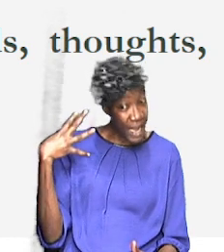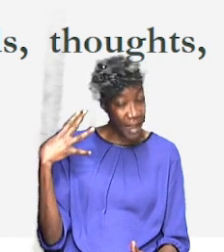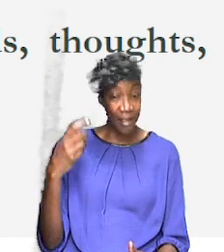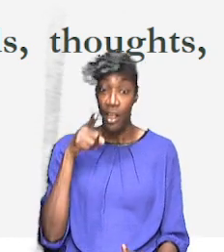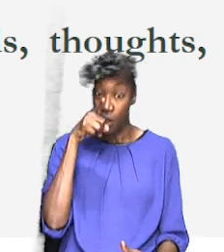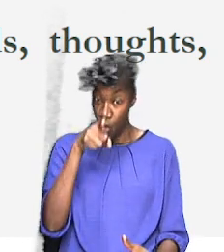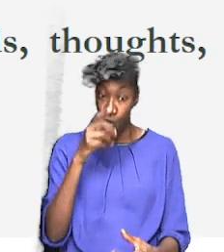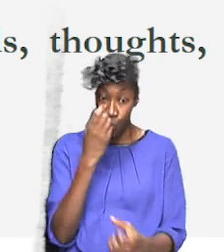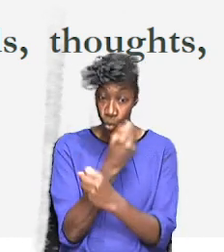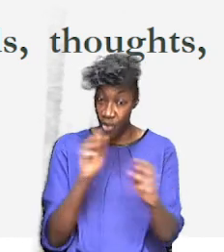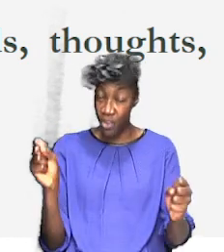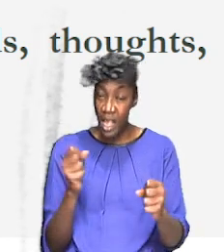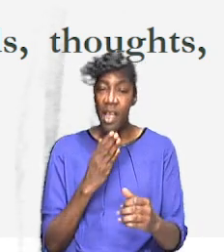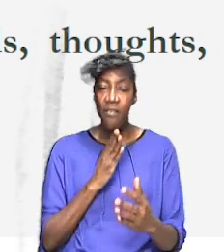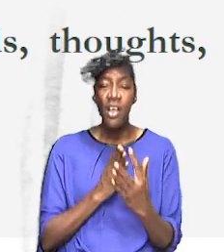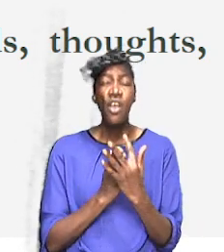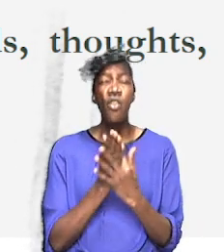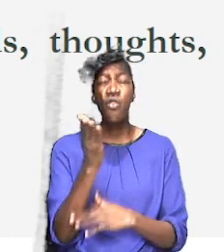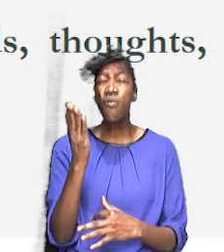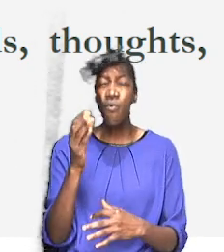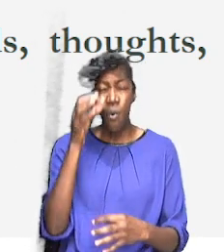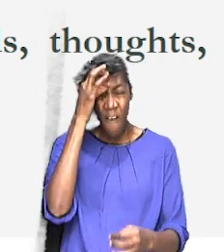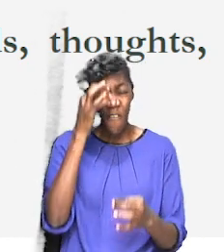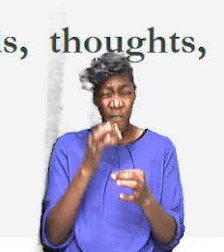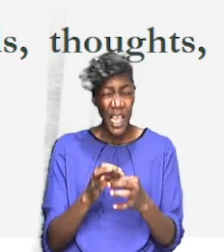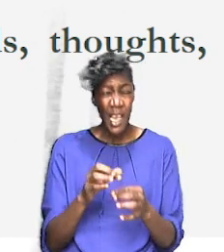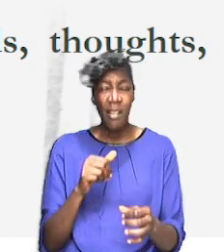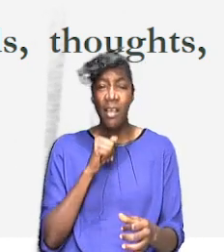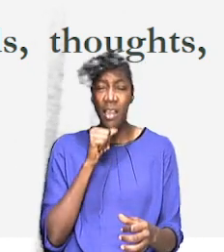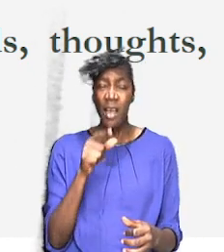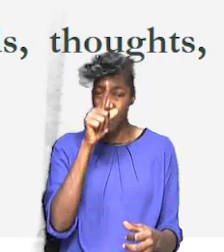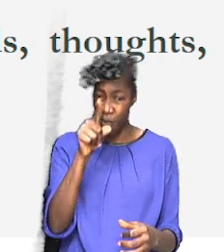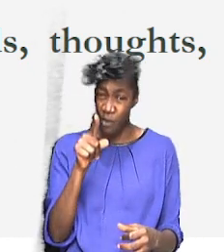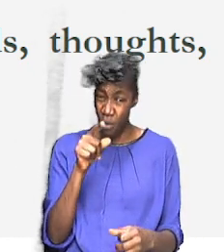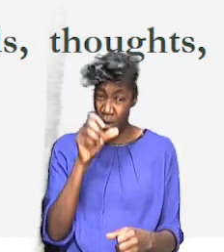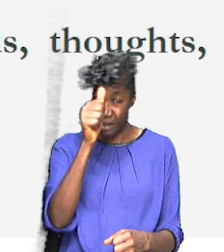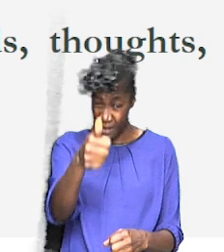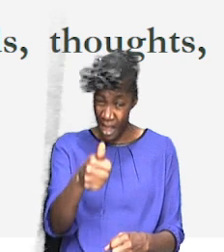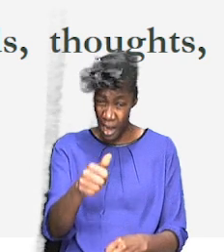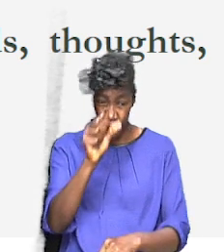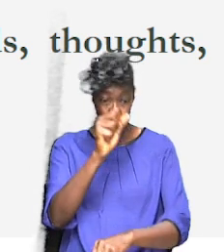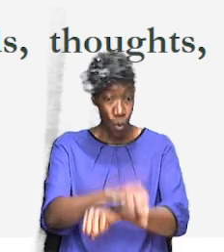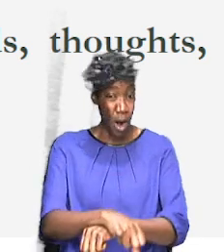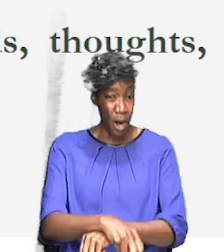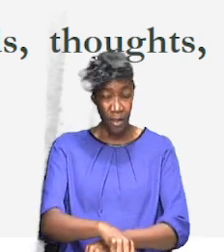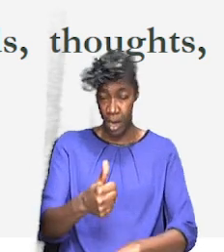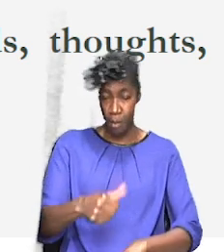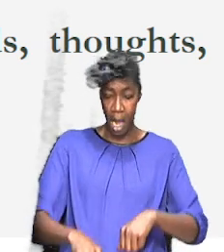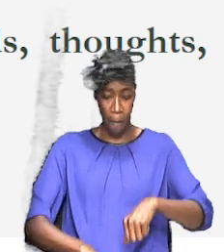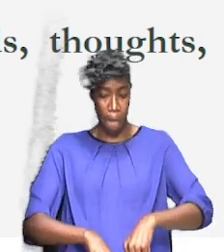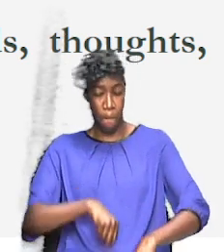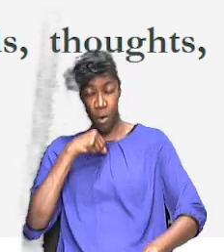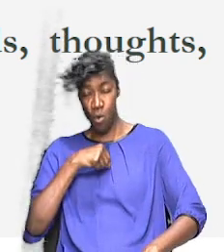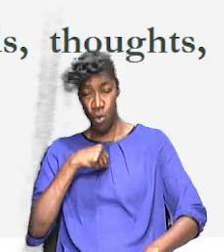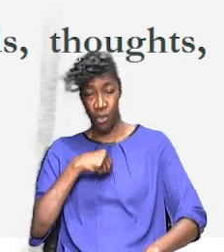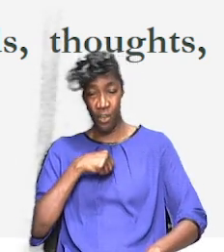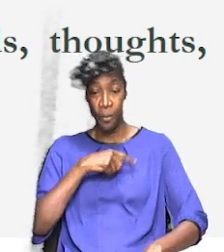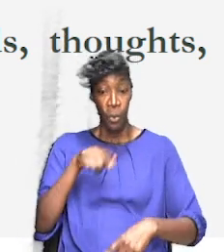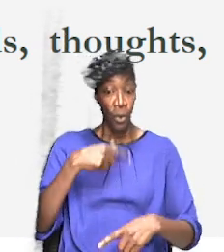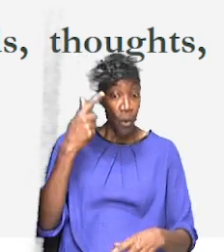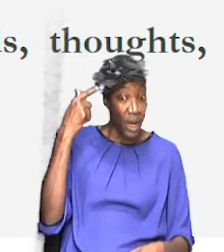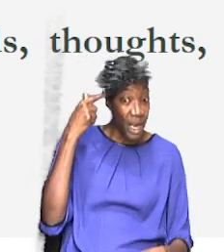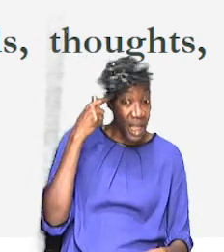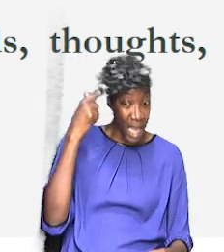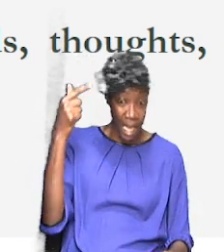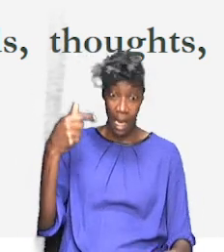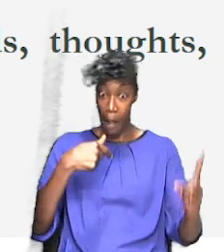saved through faith and not of yourself. Not of works that any man should boast. Practically, when I think about these things, I should have been